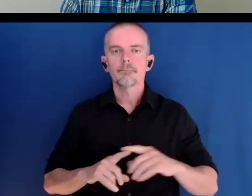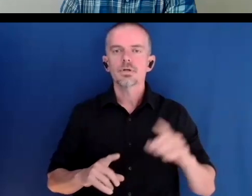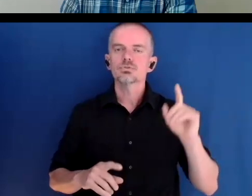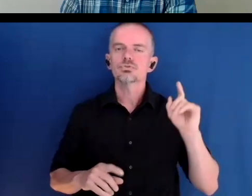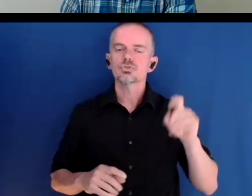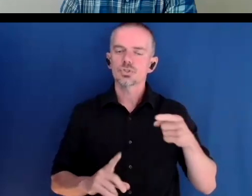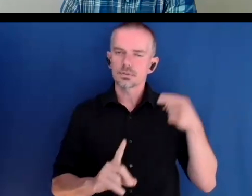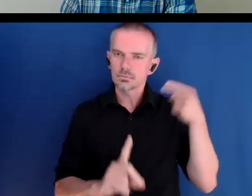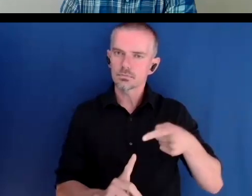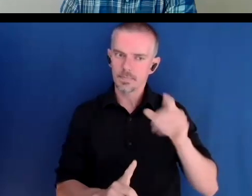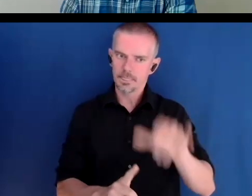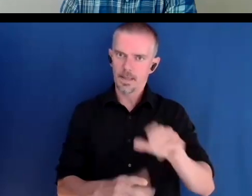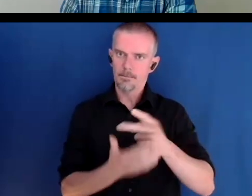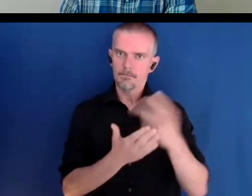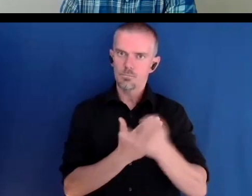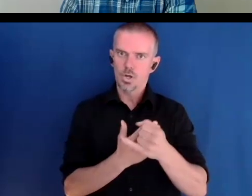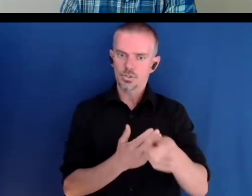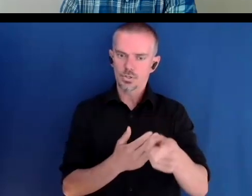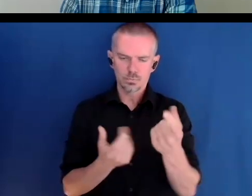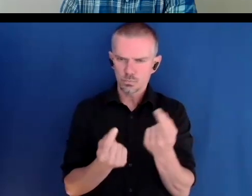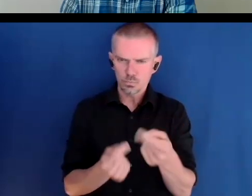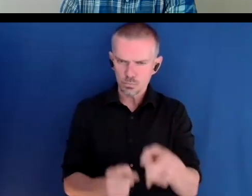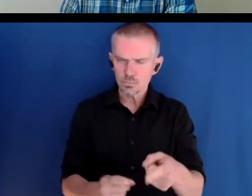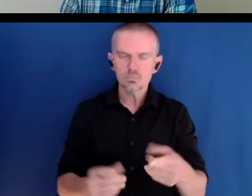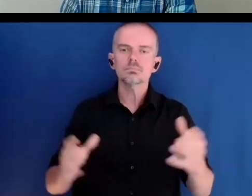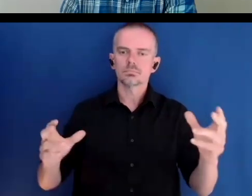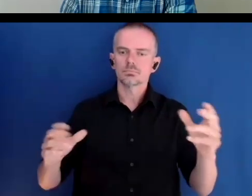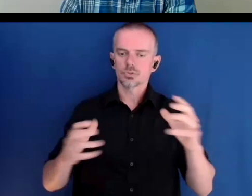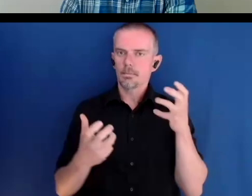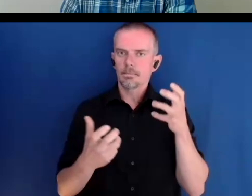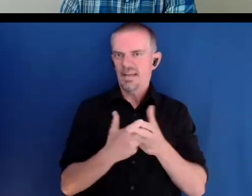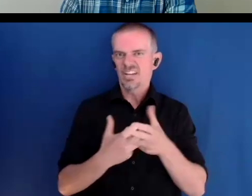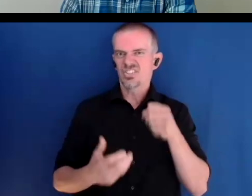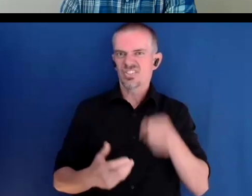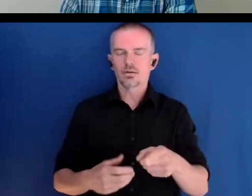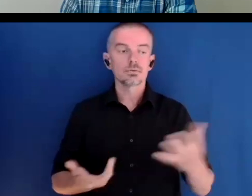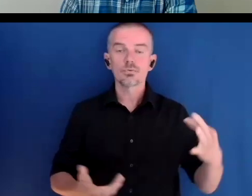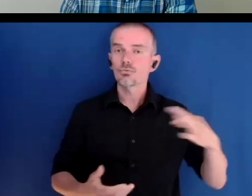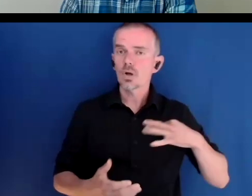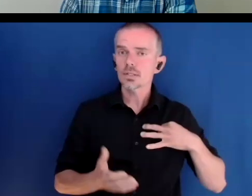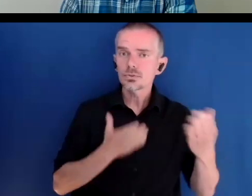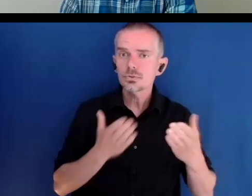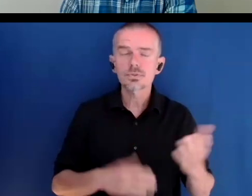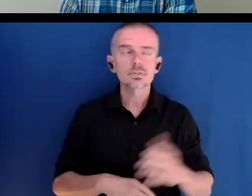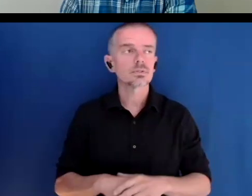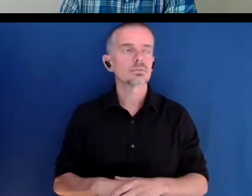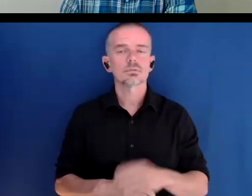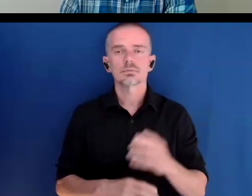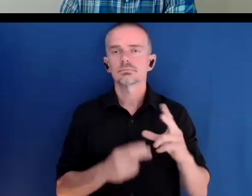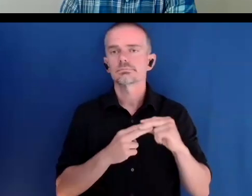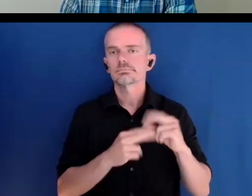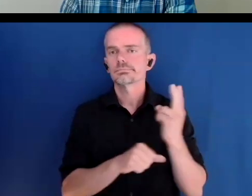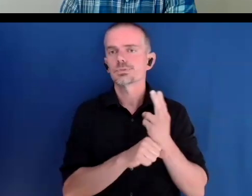the project activity that's happening, whether that's volunteer services, cars that you might be using